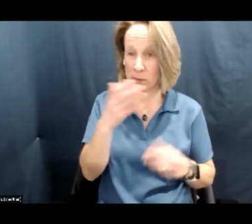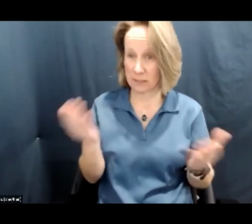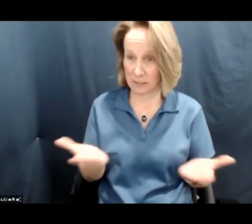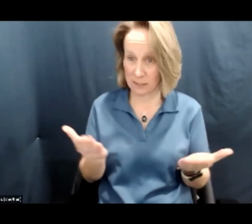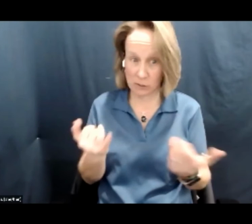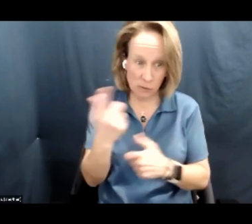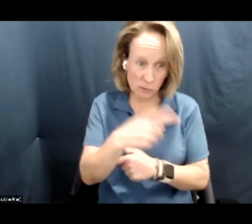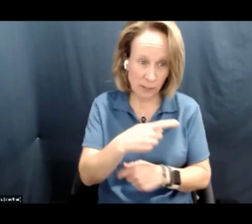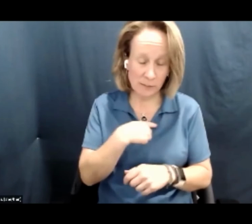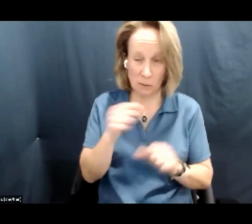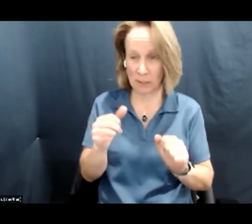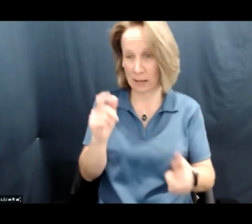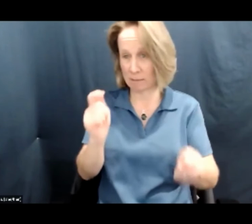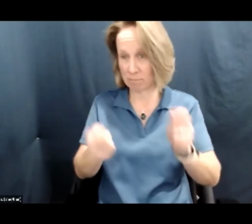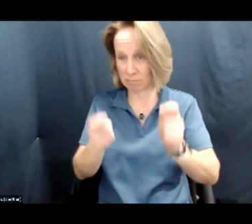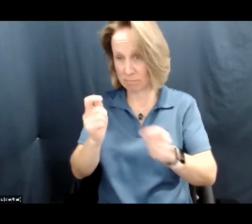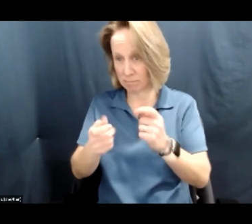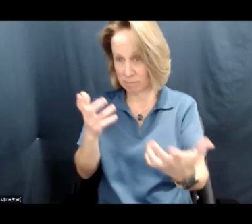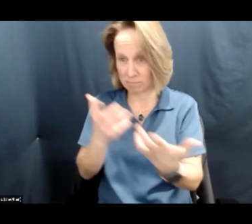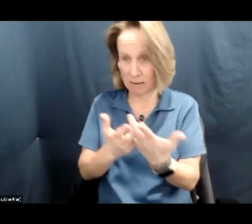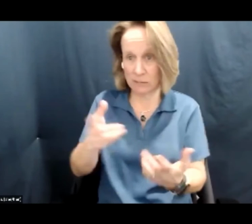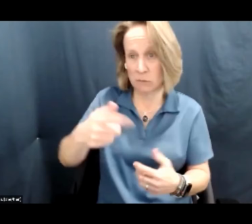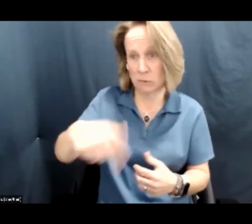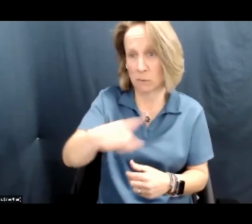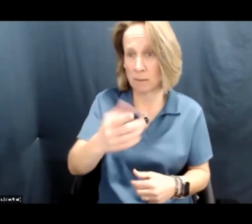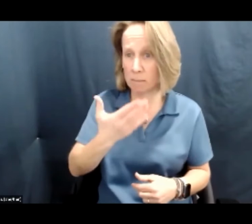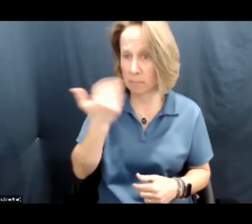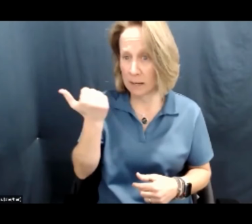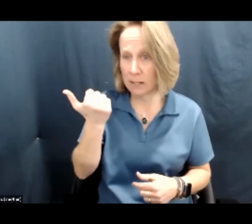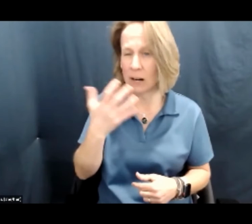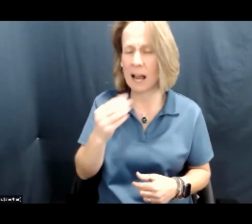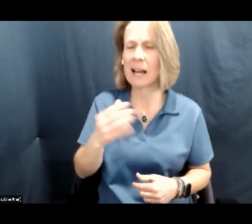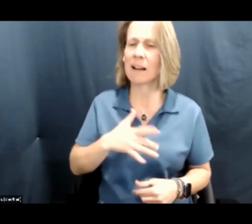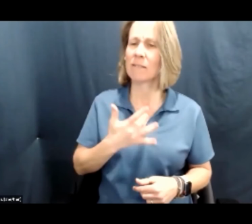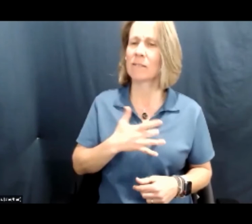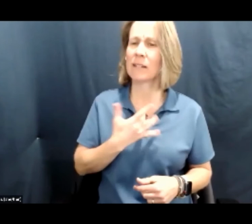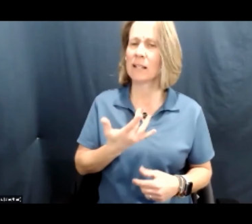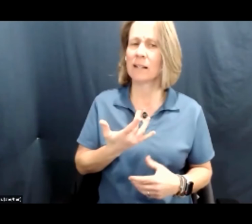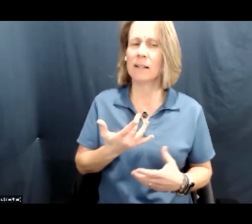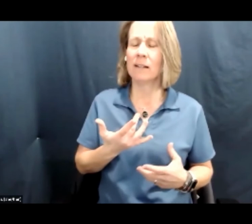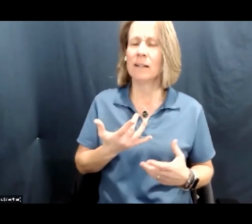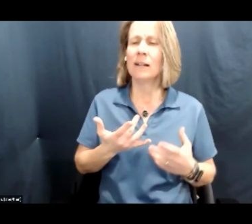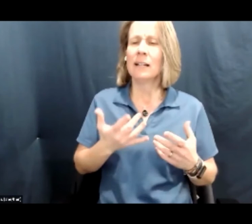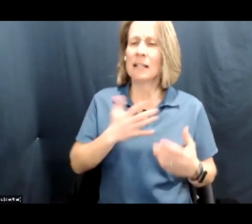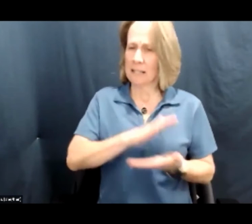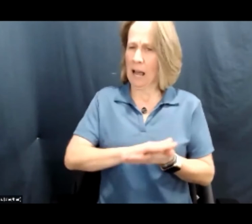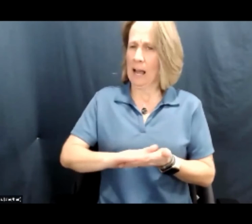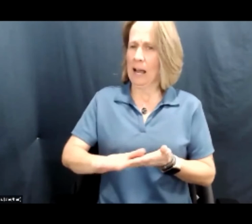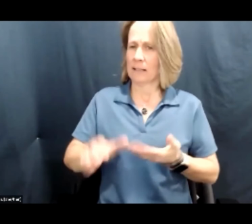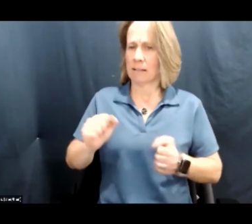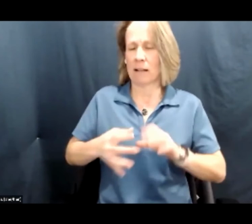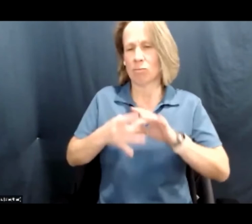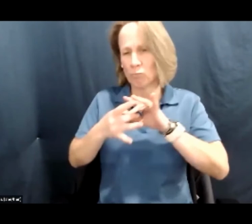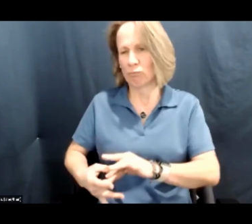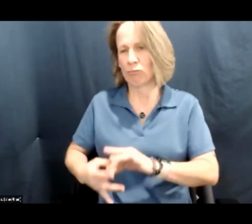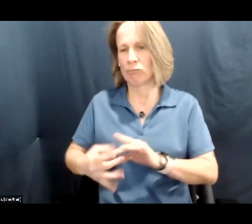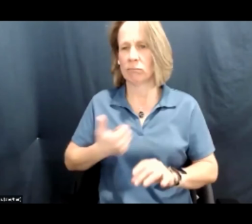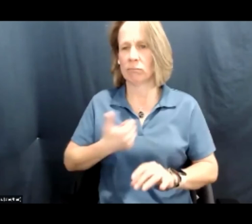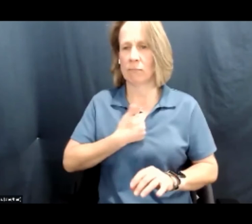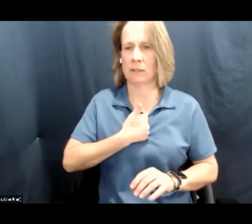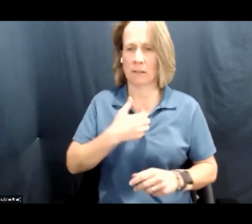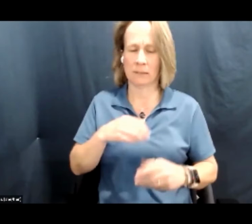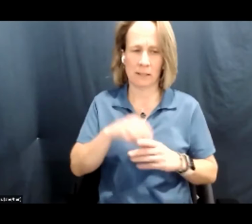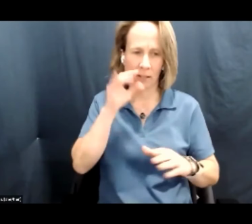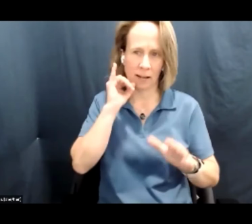it to you all. And I think it's nice to ground ourselves in our identities when we're talking about a topic that can be